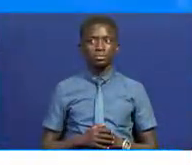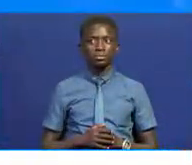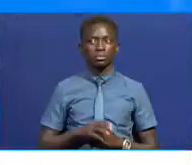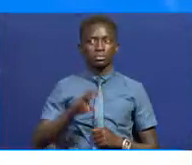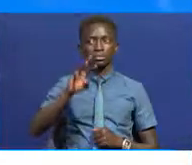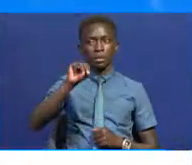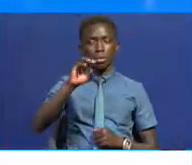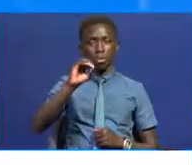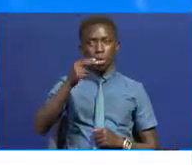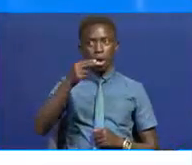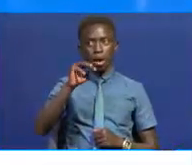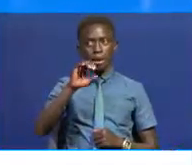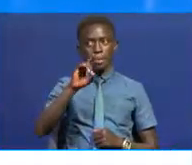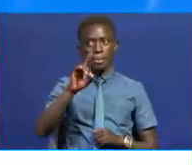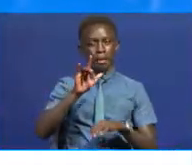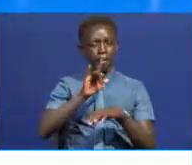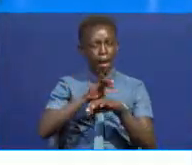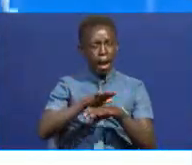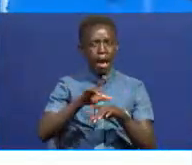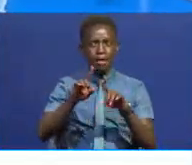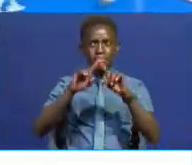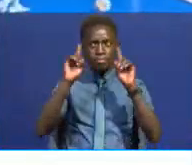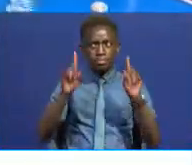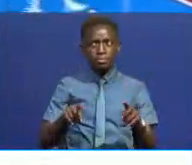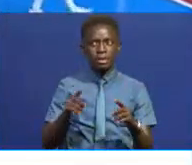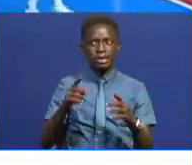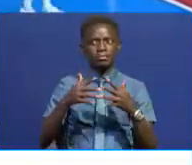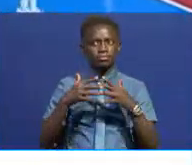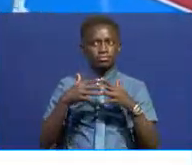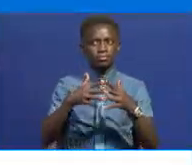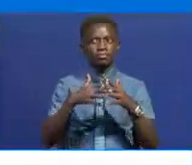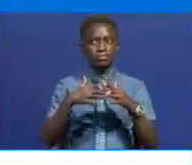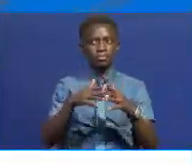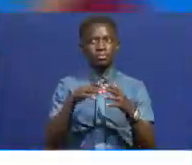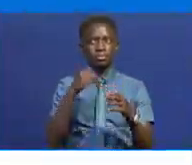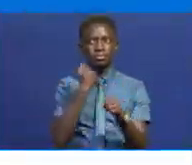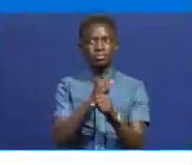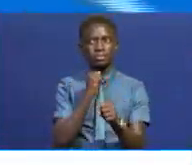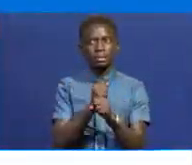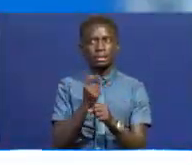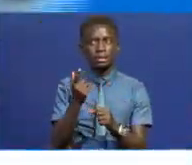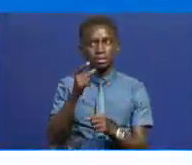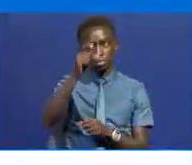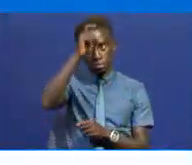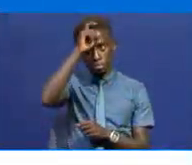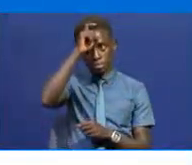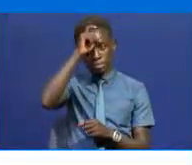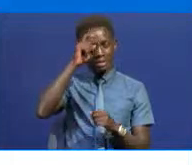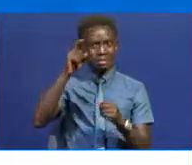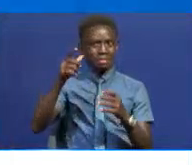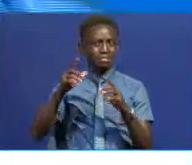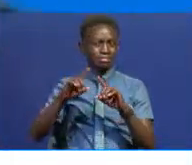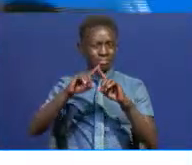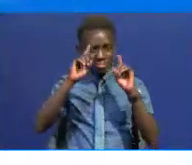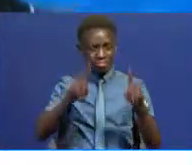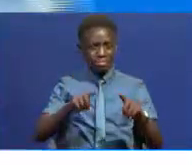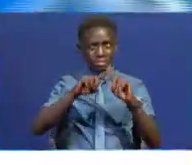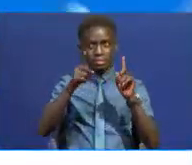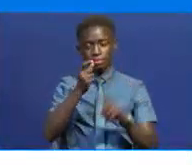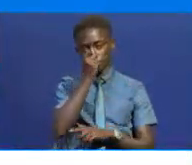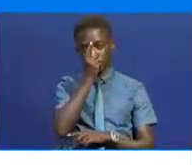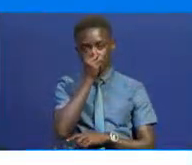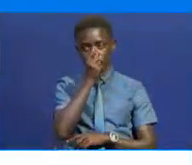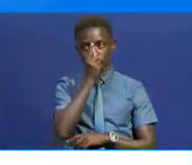Mohamed Mohamed's early attempts crashed into the side netting, setting the tone for a lengthened Egyptian's attack.